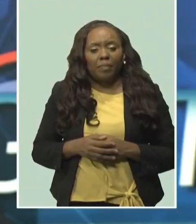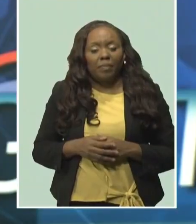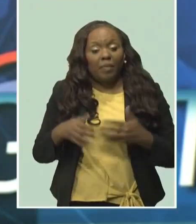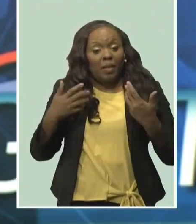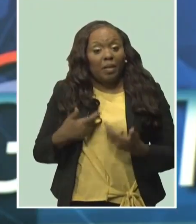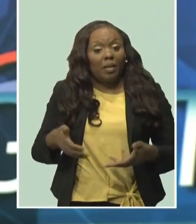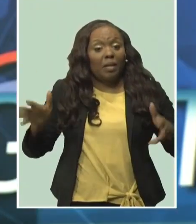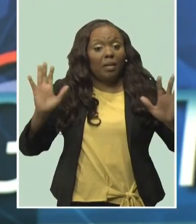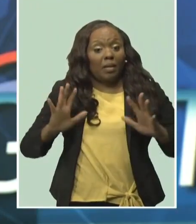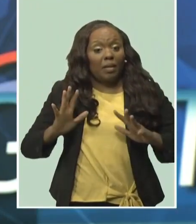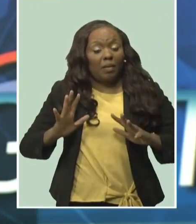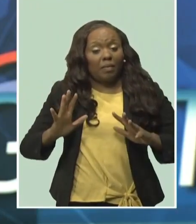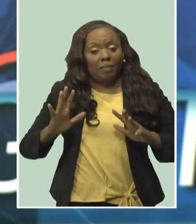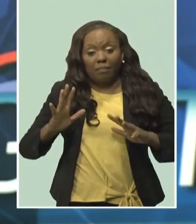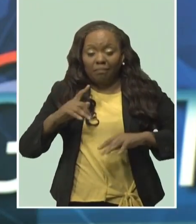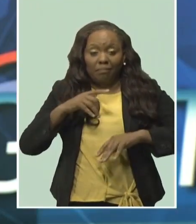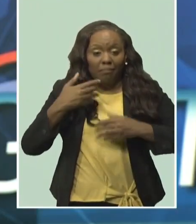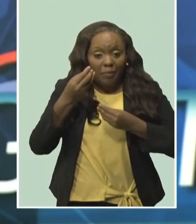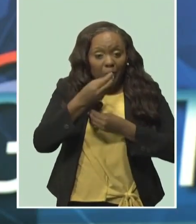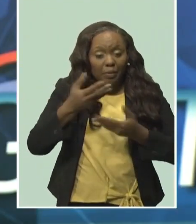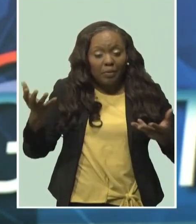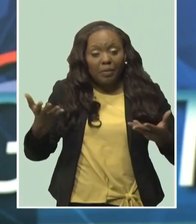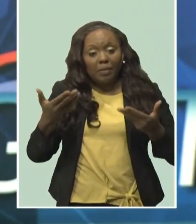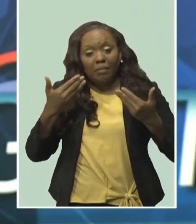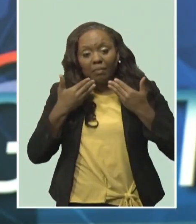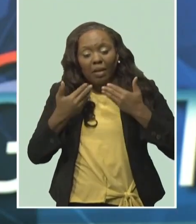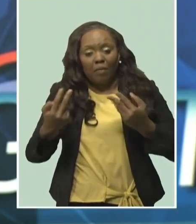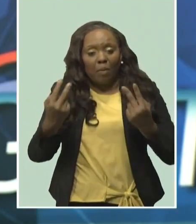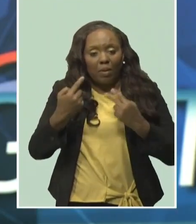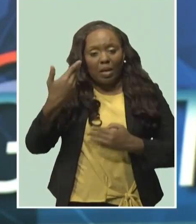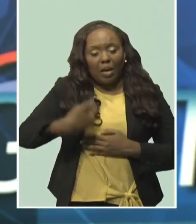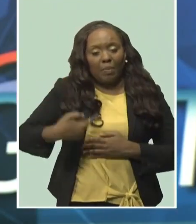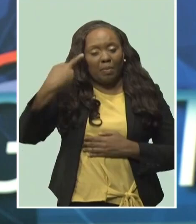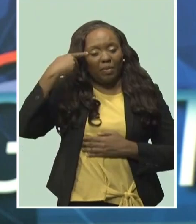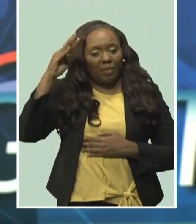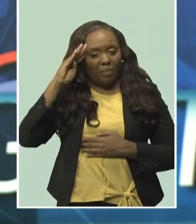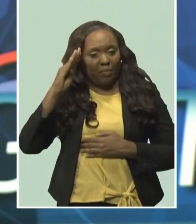And that's our time tonight. Thank you for spending it with us. I'm Pearson Bowen. For the